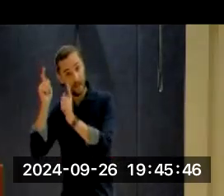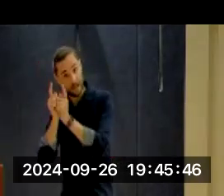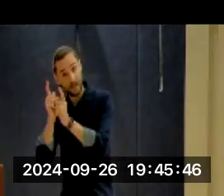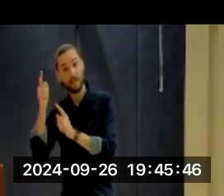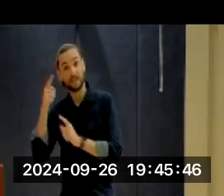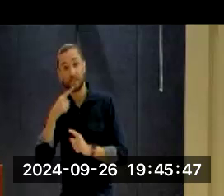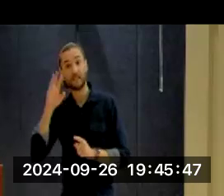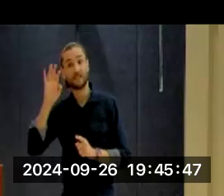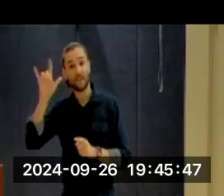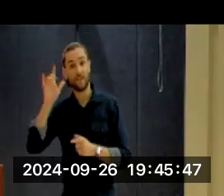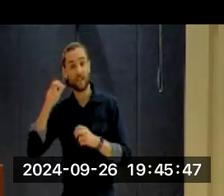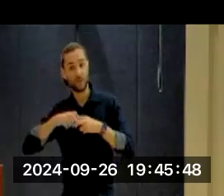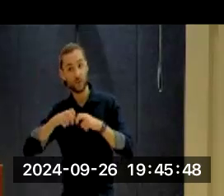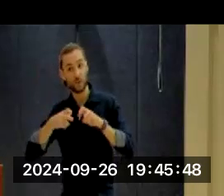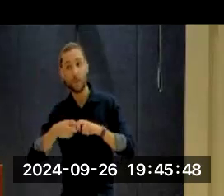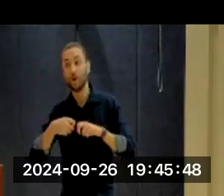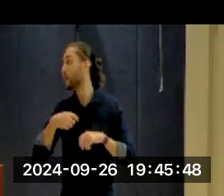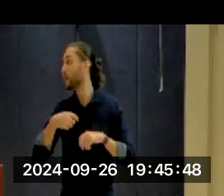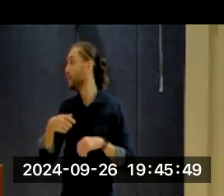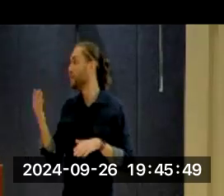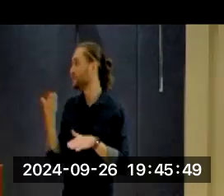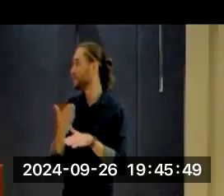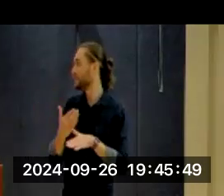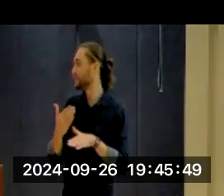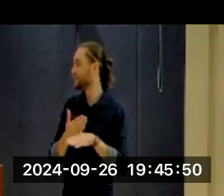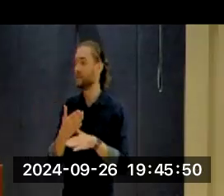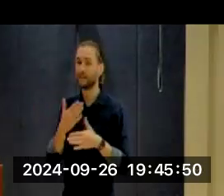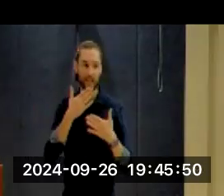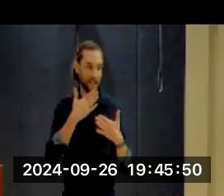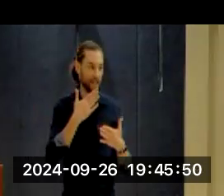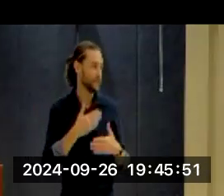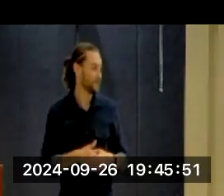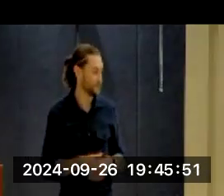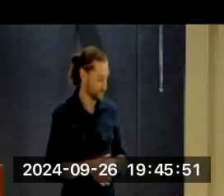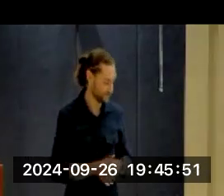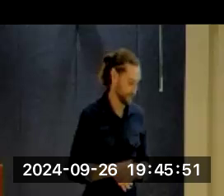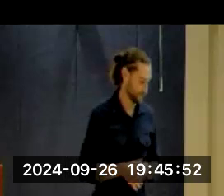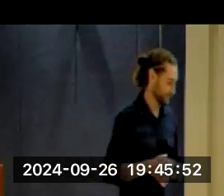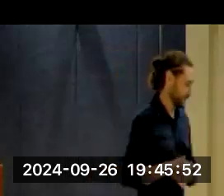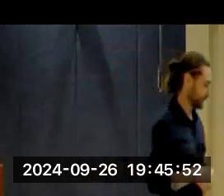civil issue. I've gone to the FBI. They have not called me back.